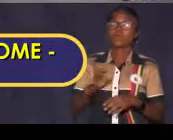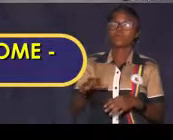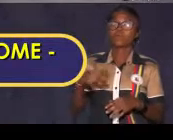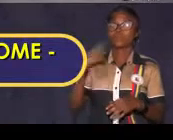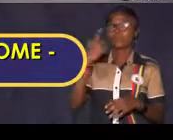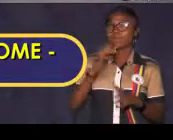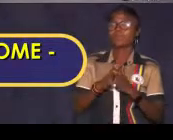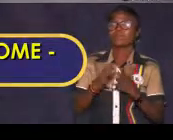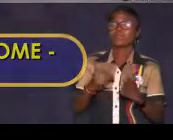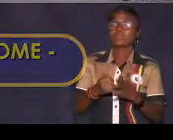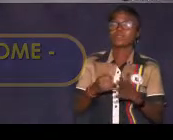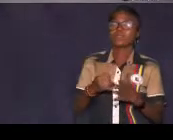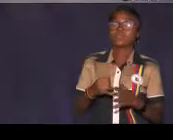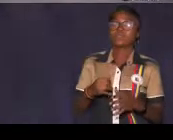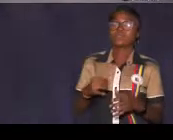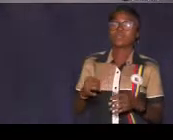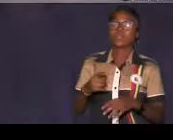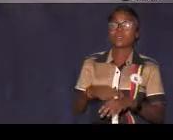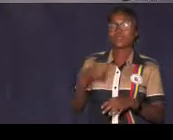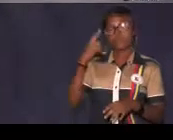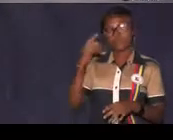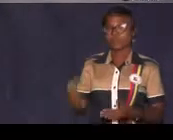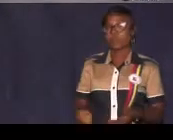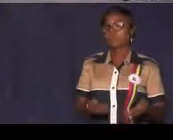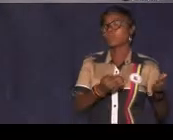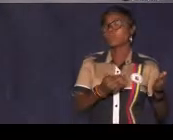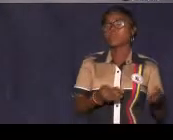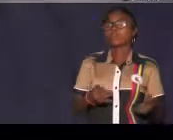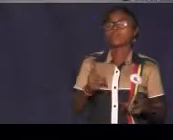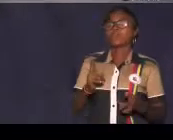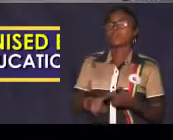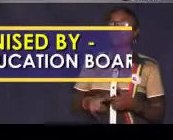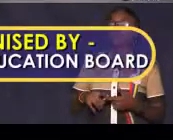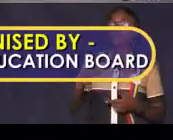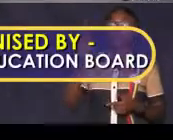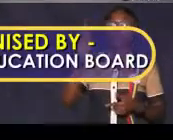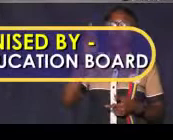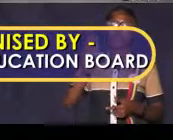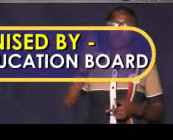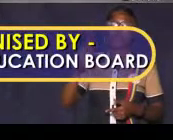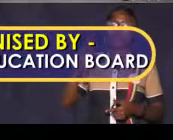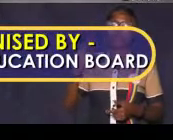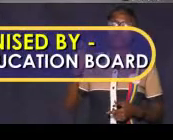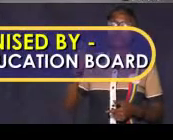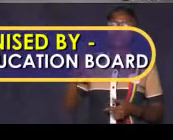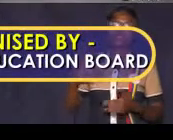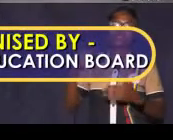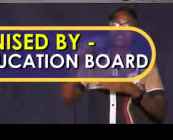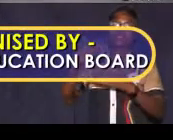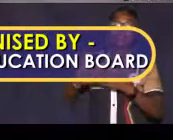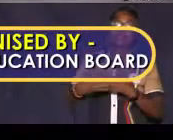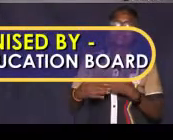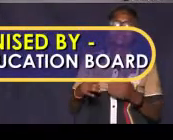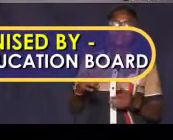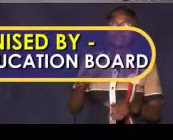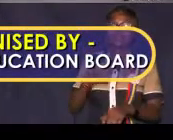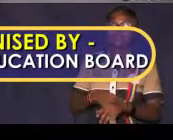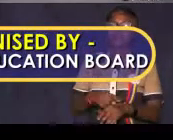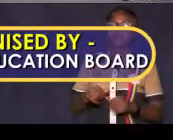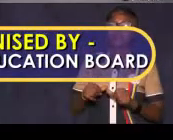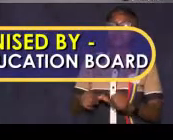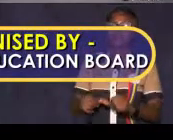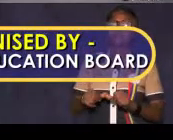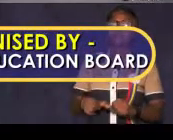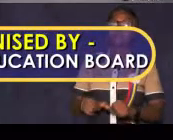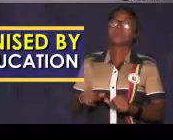you to practice with. Now it's time for me to hand you over to Uncle Popo for the General Studies lesson. Till I come your way in the next